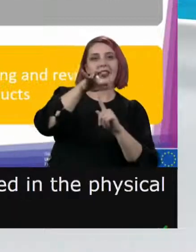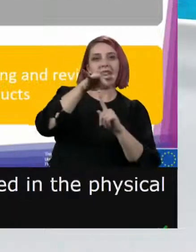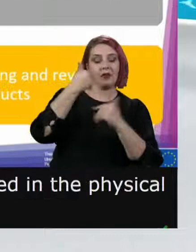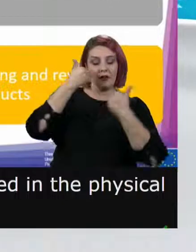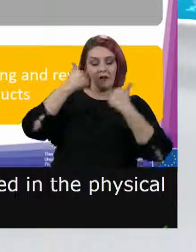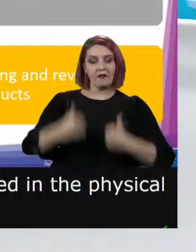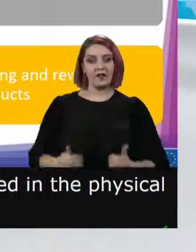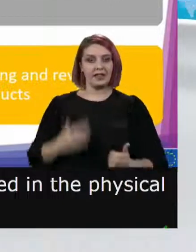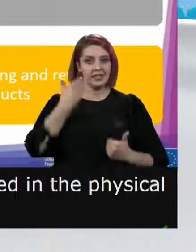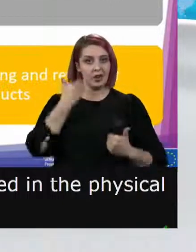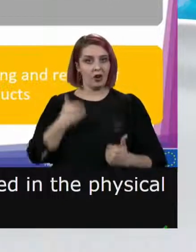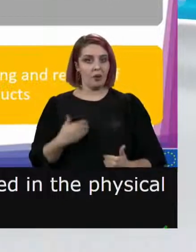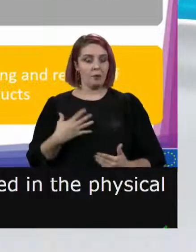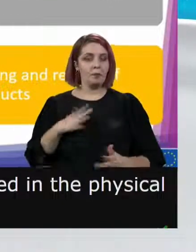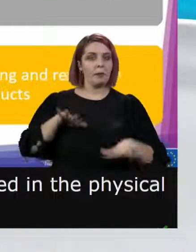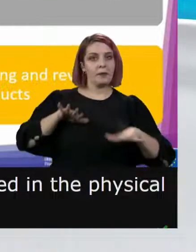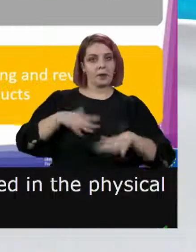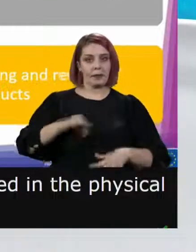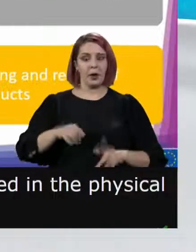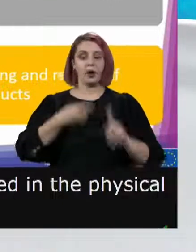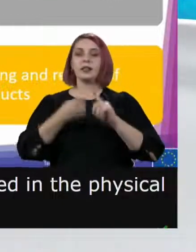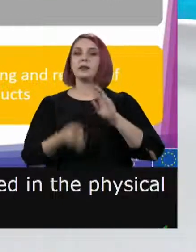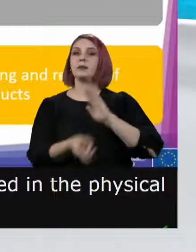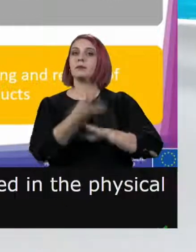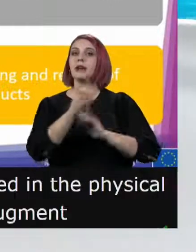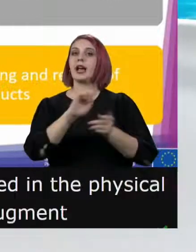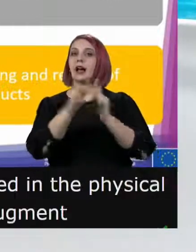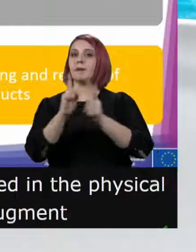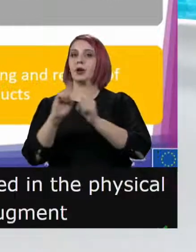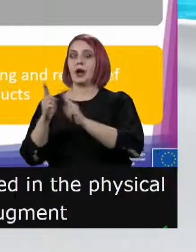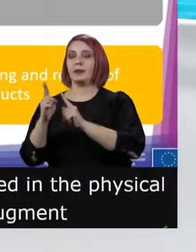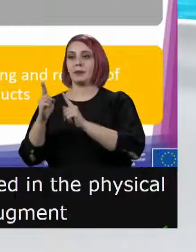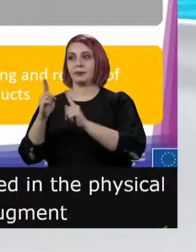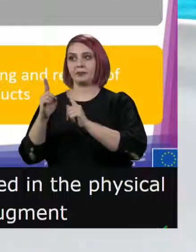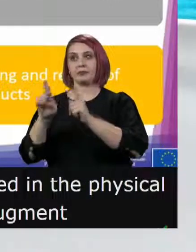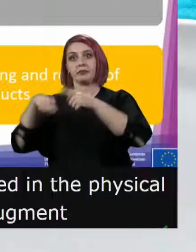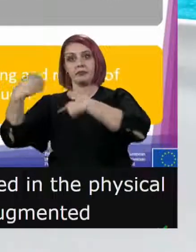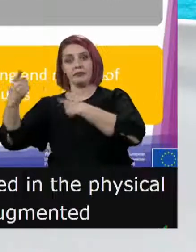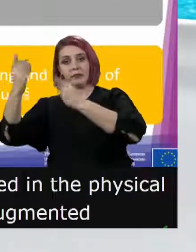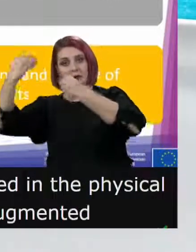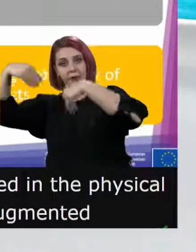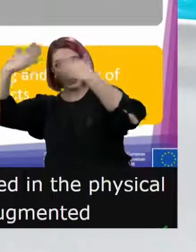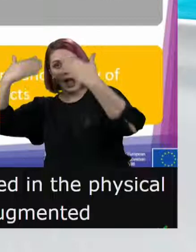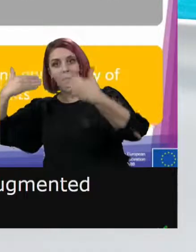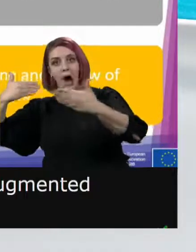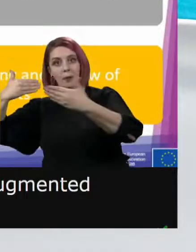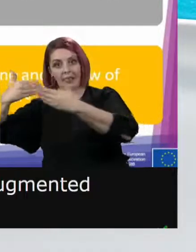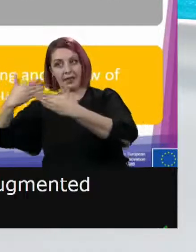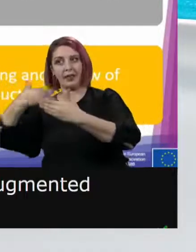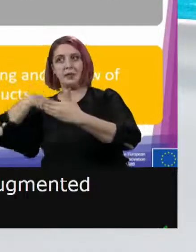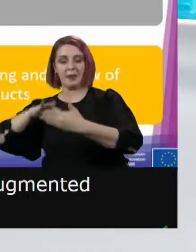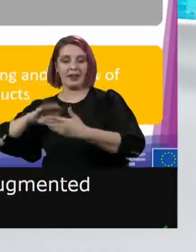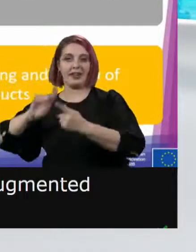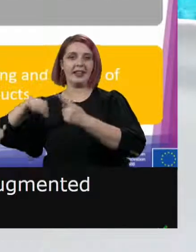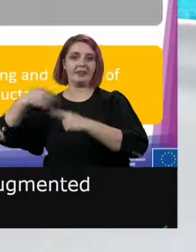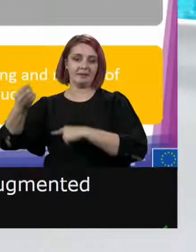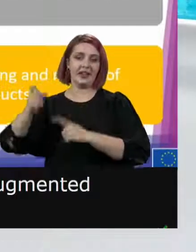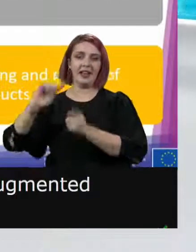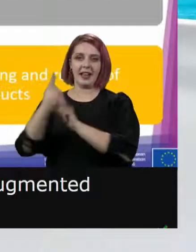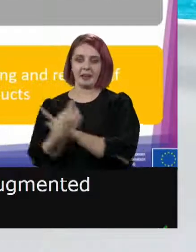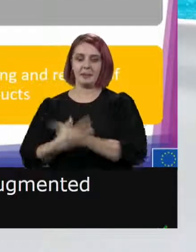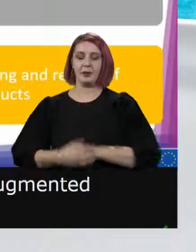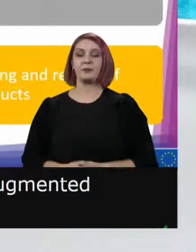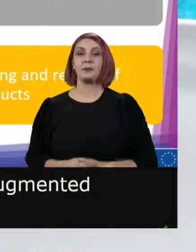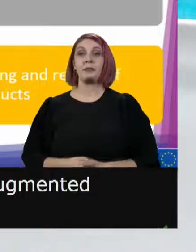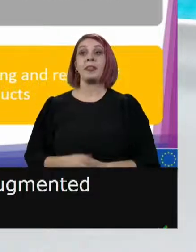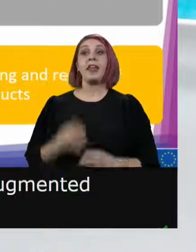the virtual and augmented environment. And many of these enhanced or alternative realities have been used